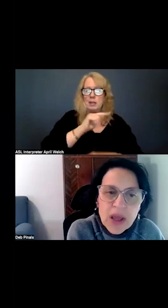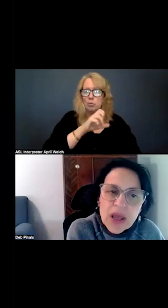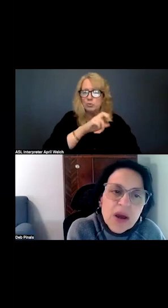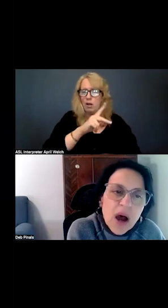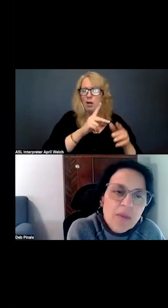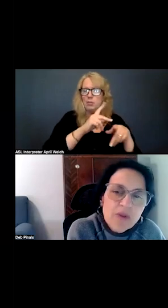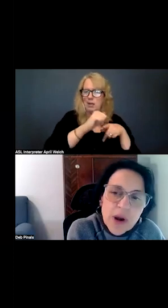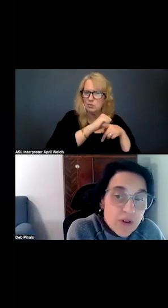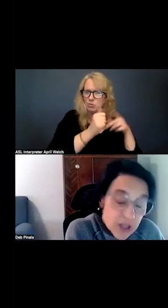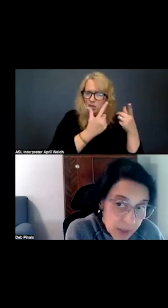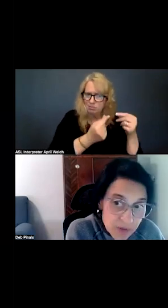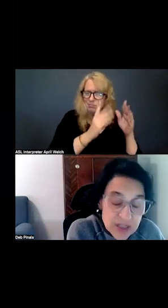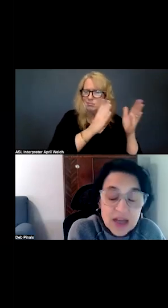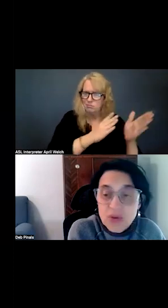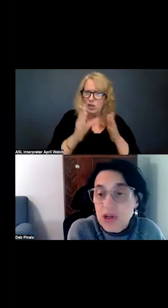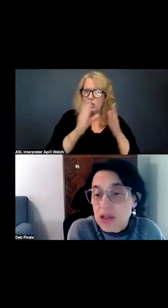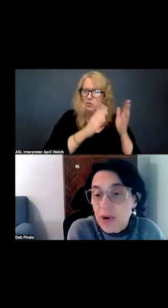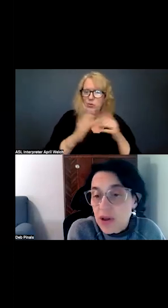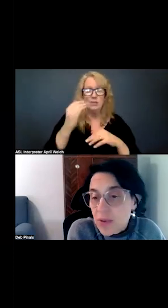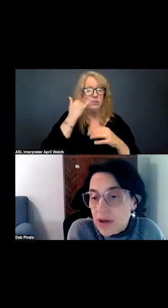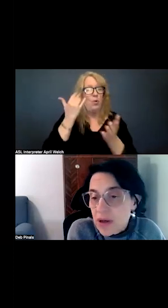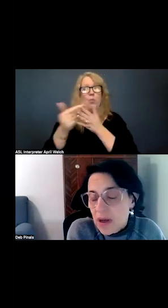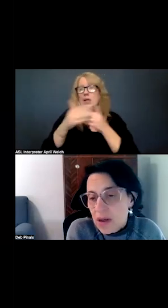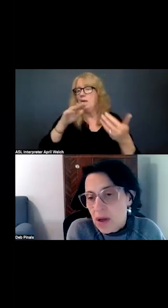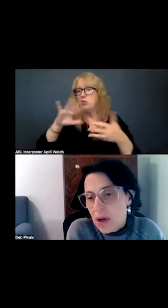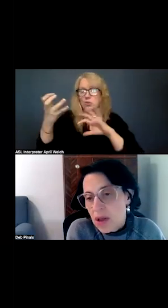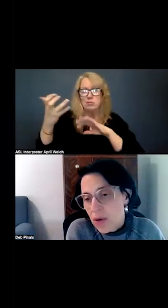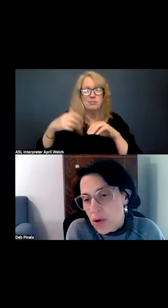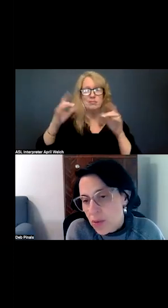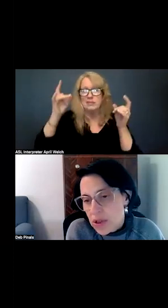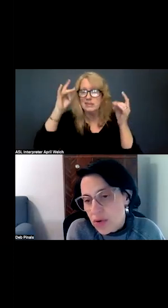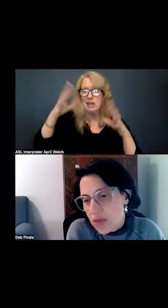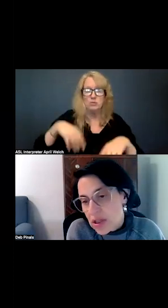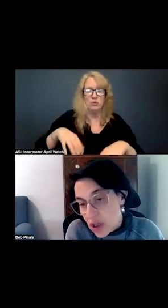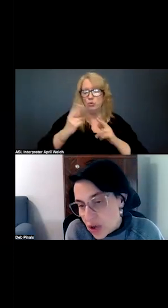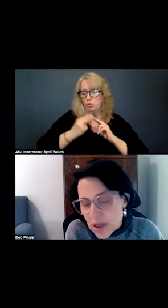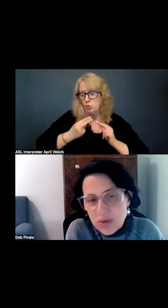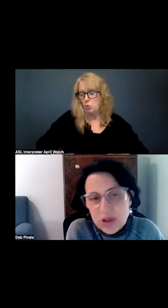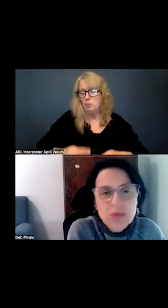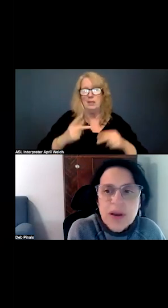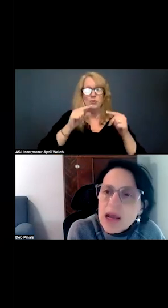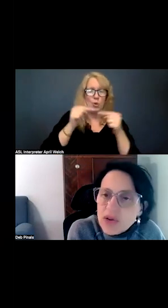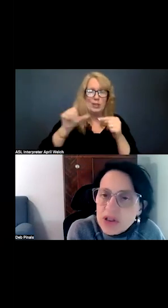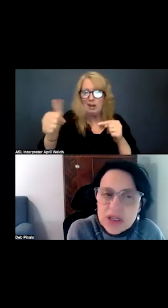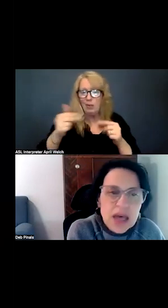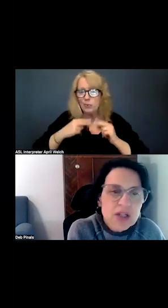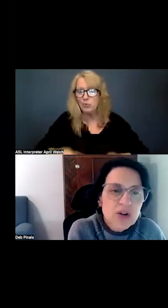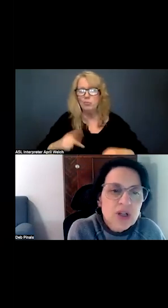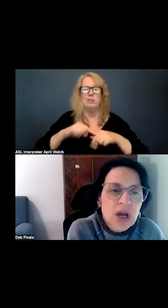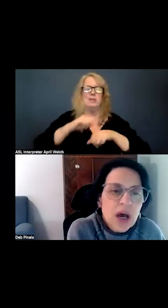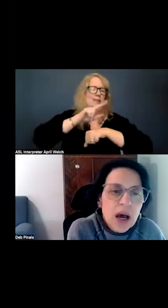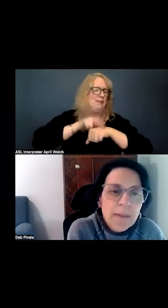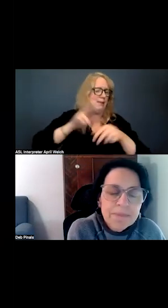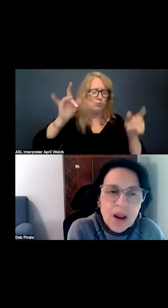prepared for whatever type of disaster. We talked about humans doing things to humans. We talked about natural